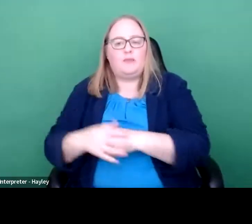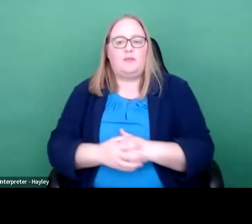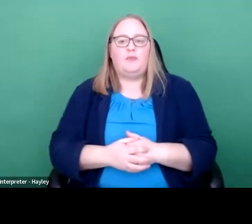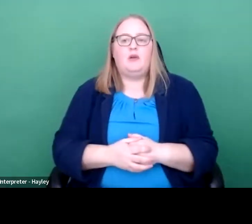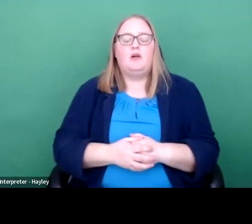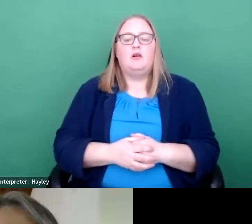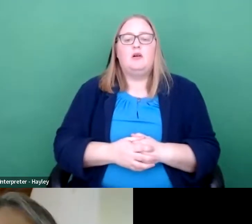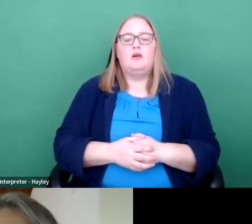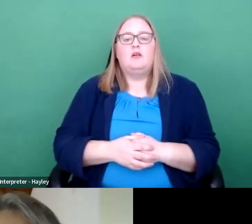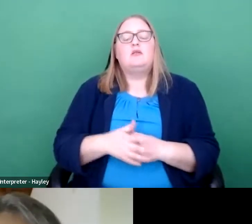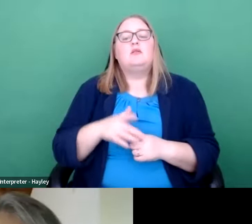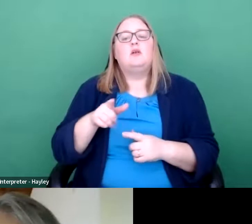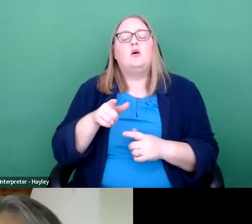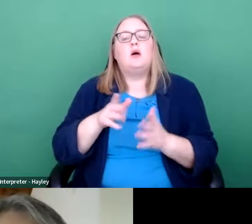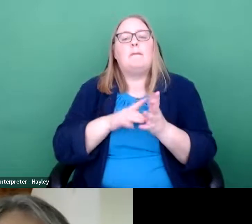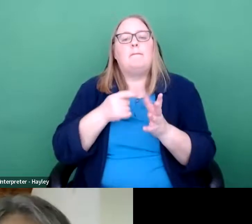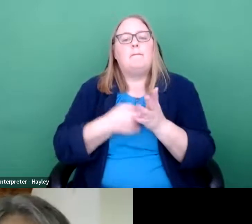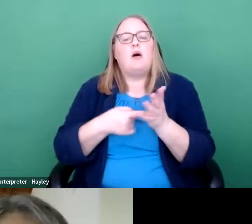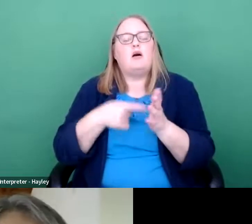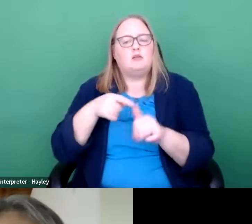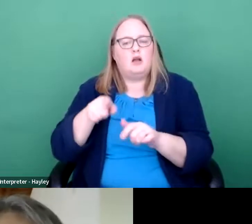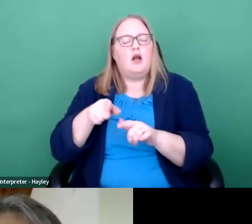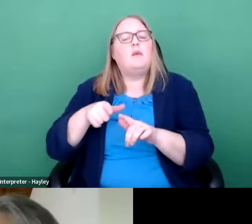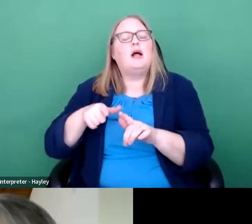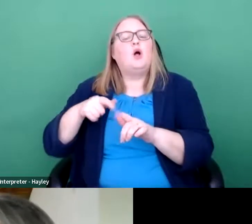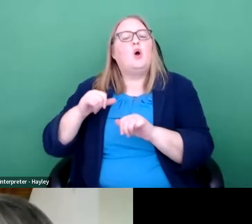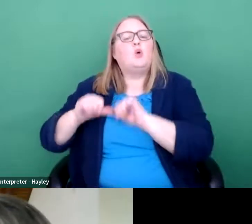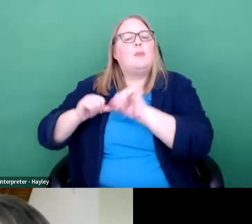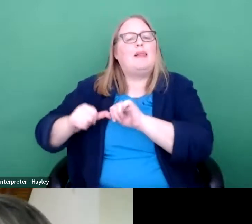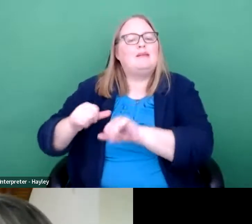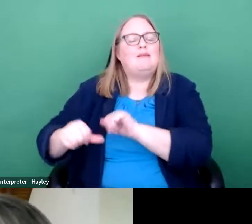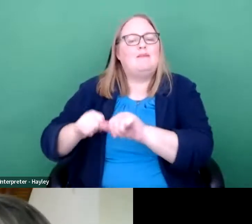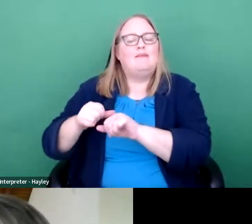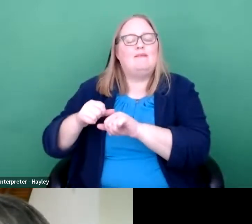cumulative and sequential nature of inequalities by referring back to some of the things that